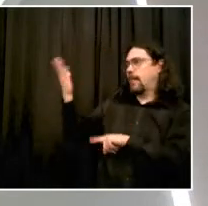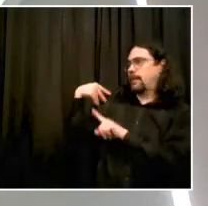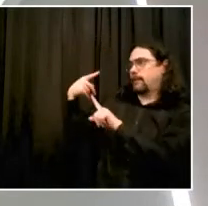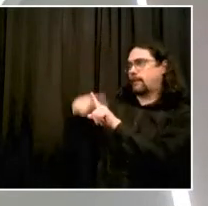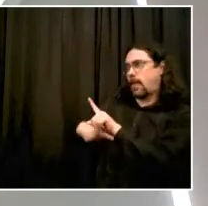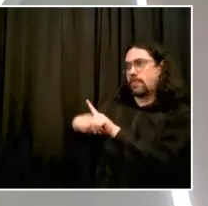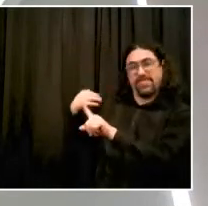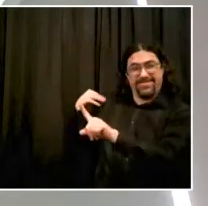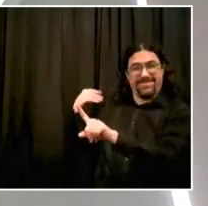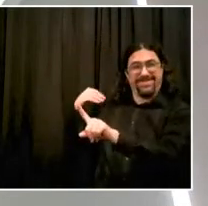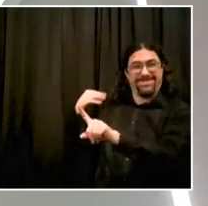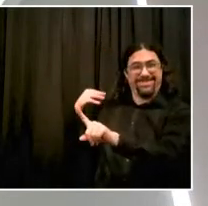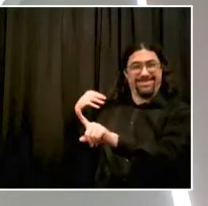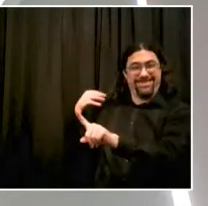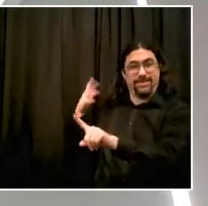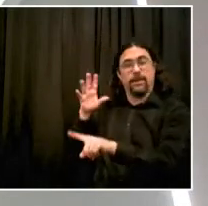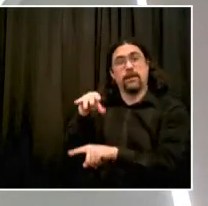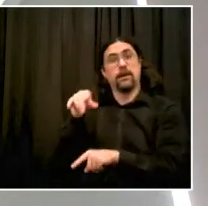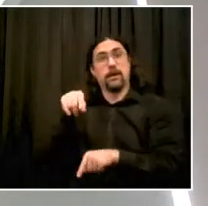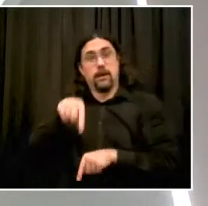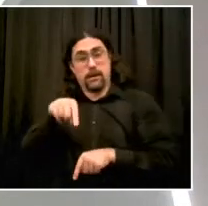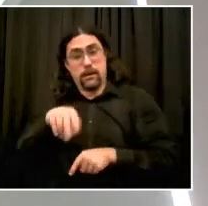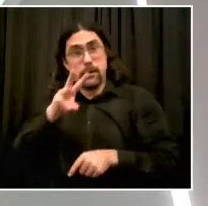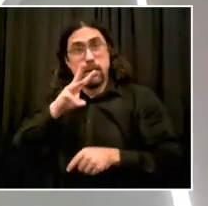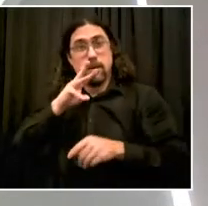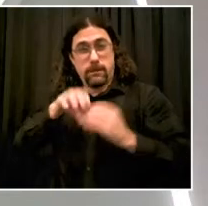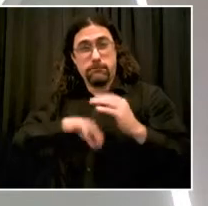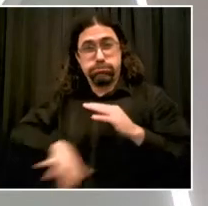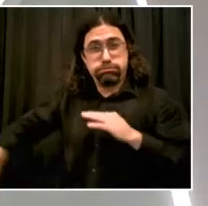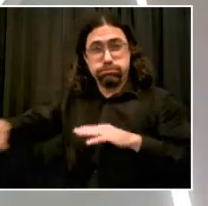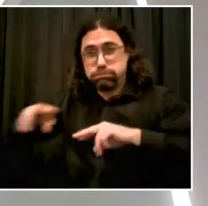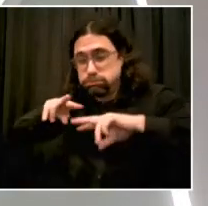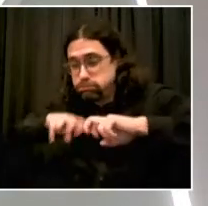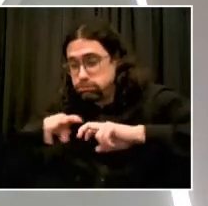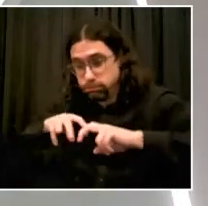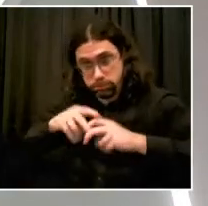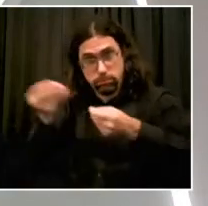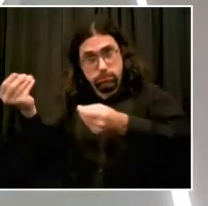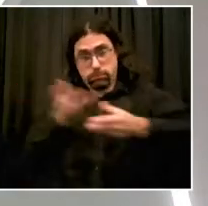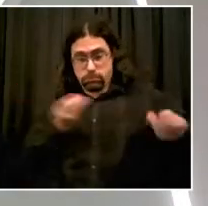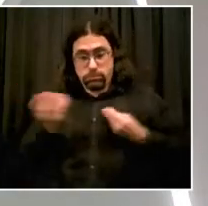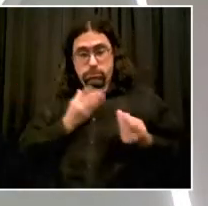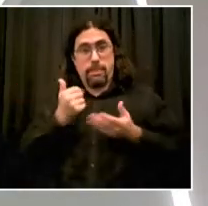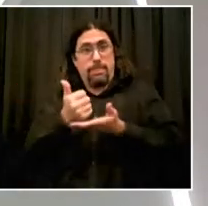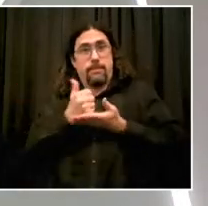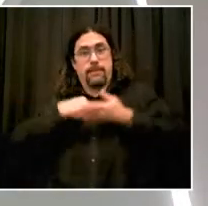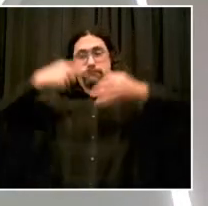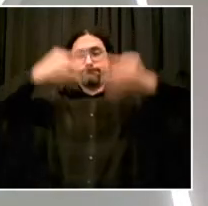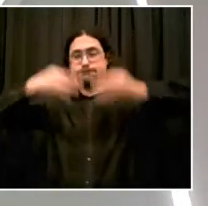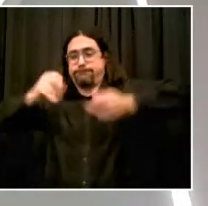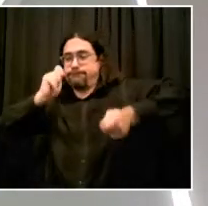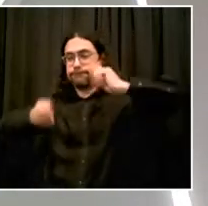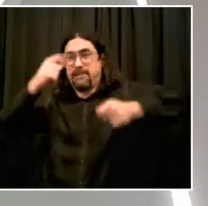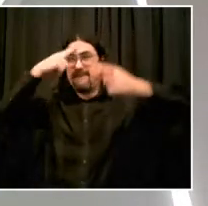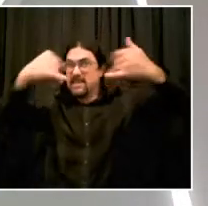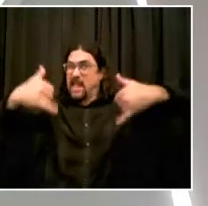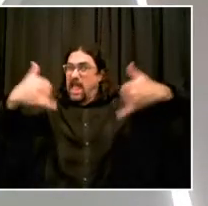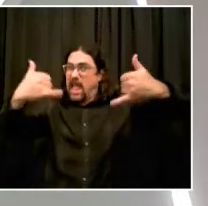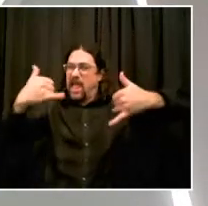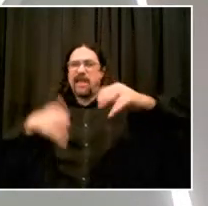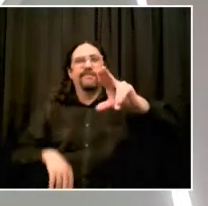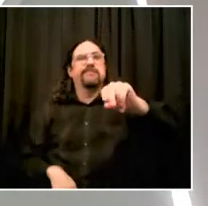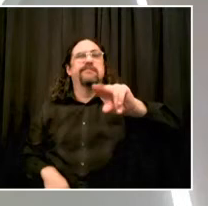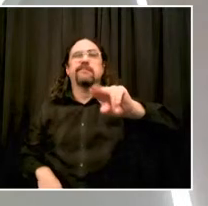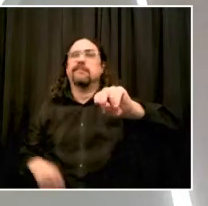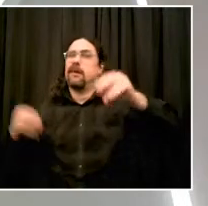related to how you measure it, how you compare it to human health, and then of course, how you make decisions. But it is something that we're eager to